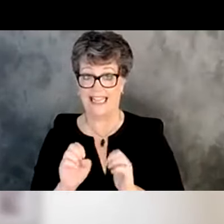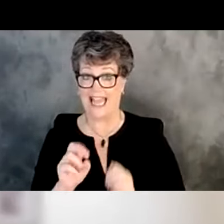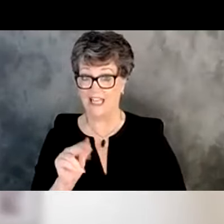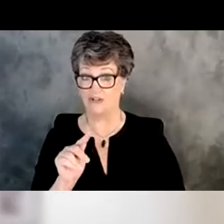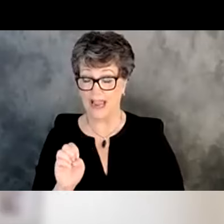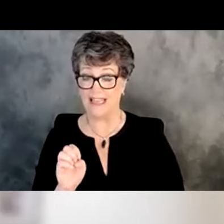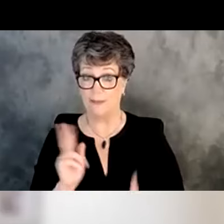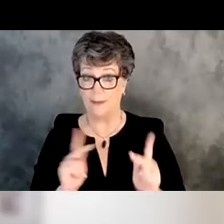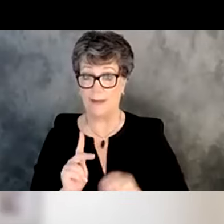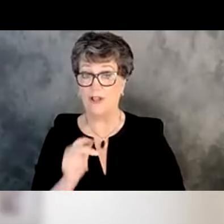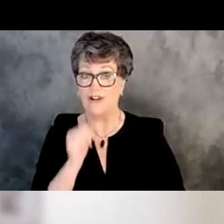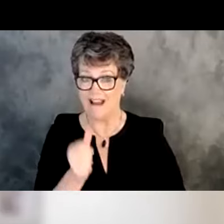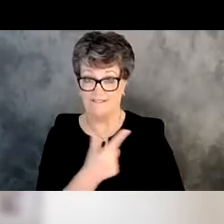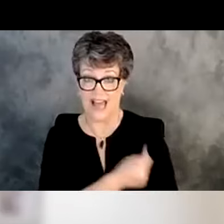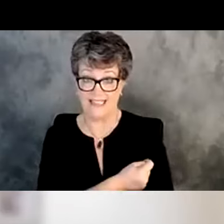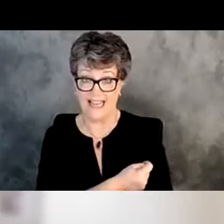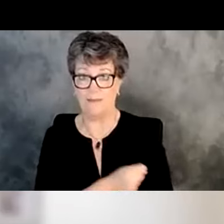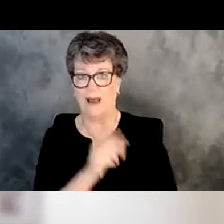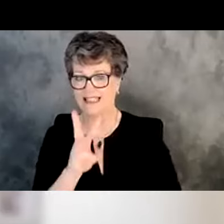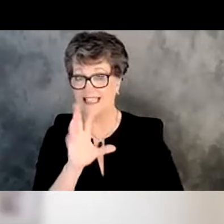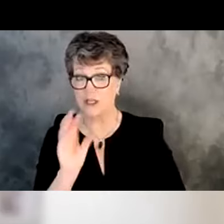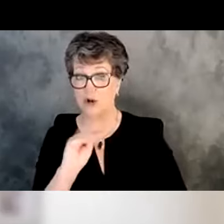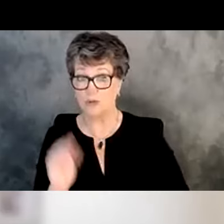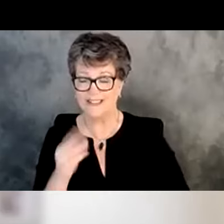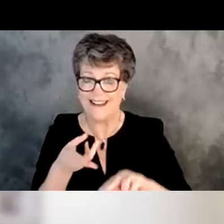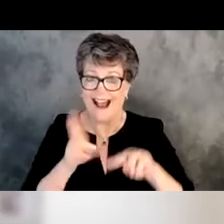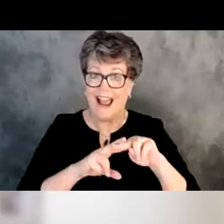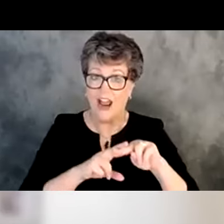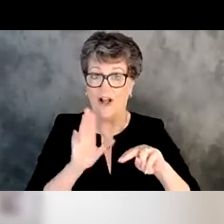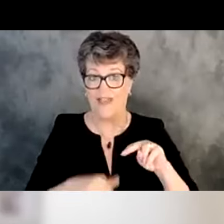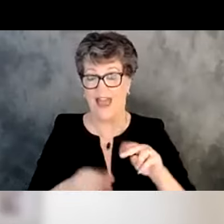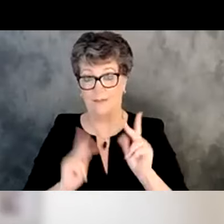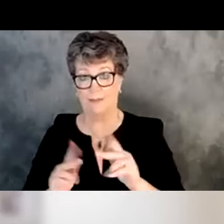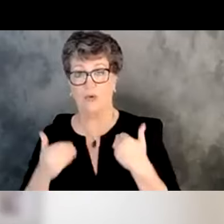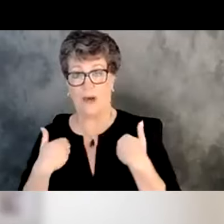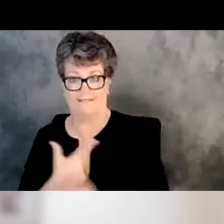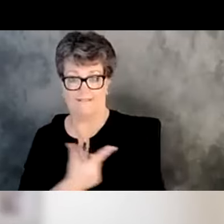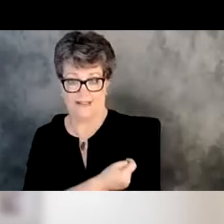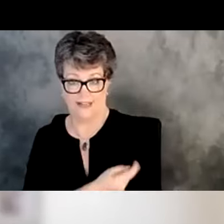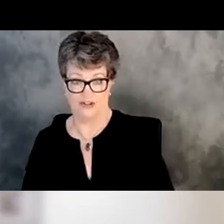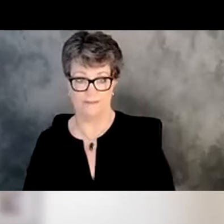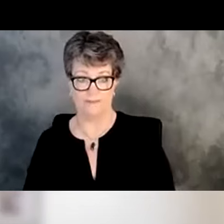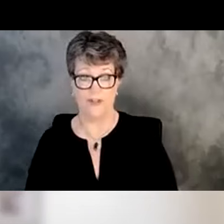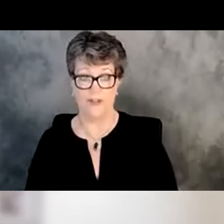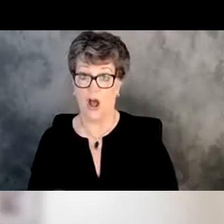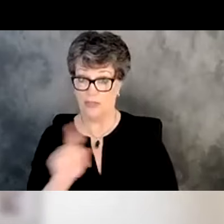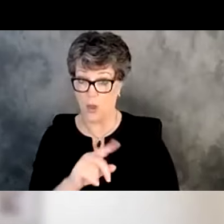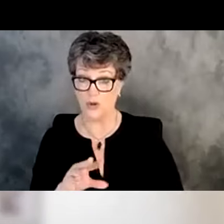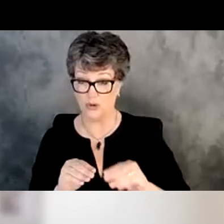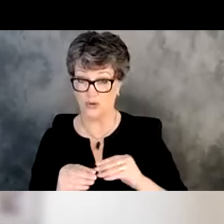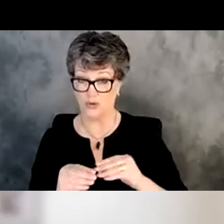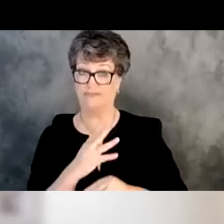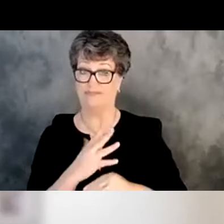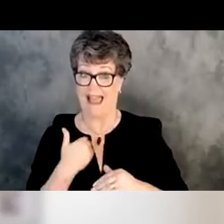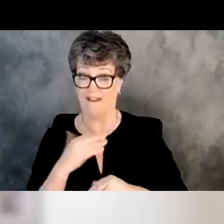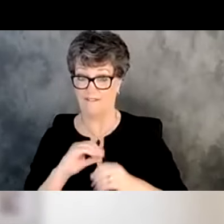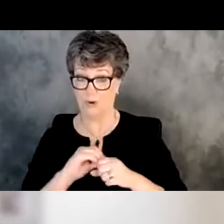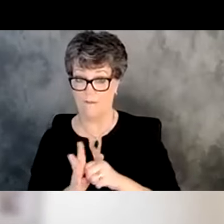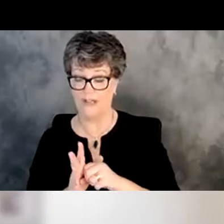unvaccinated Californians are about 600% higher than vaccinated Californians. Of those infected with COVID-19,